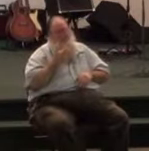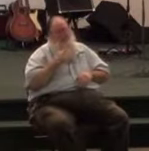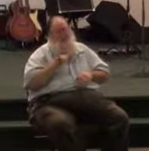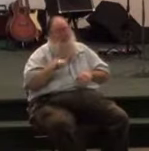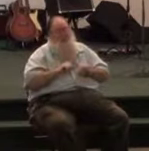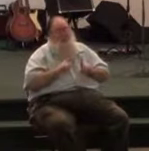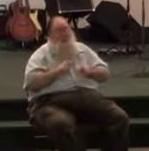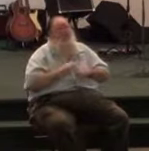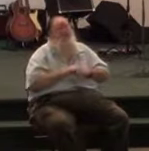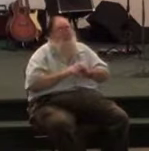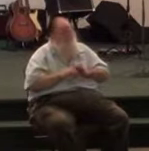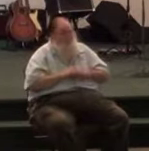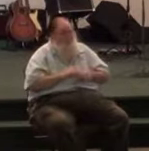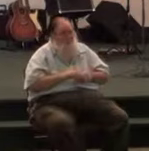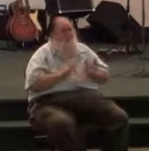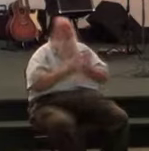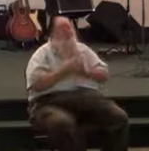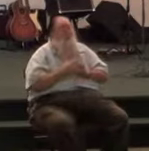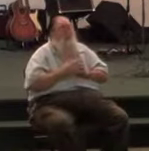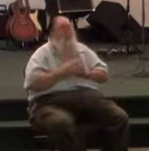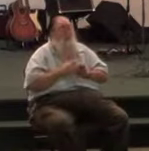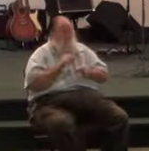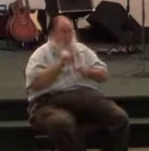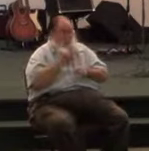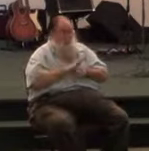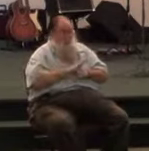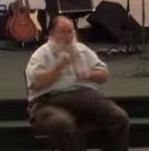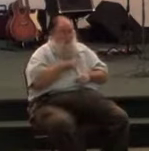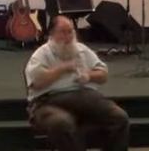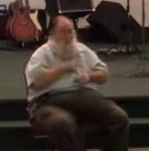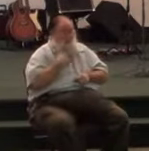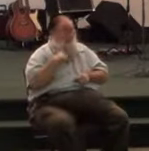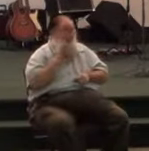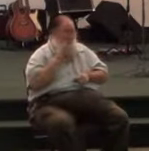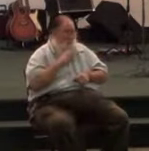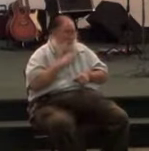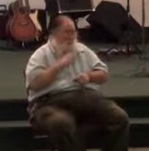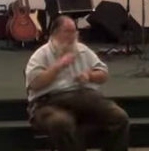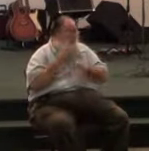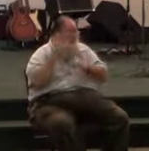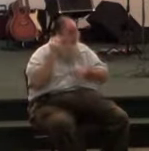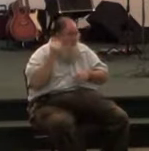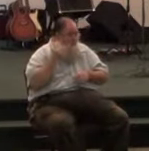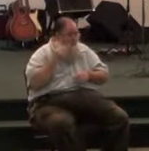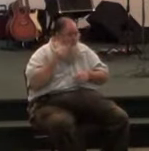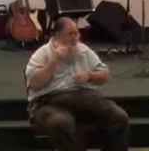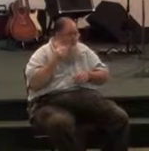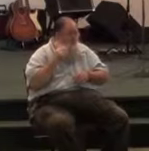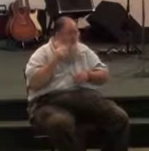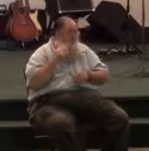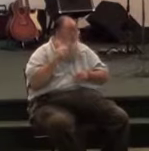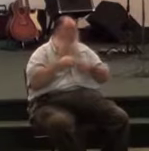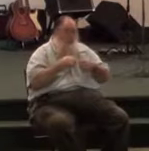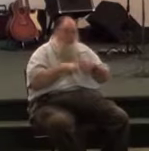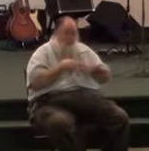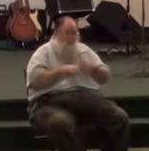Jesus promised us that we would go through a mess. He didn't say if,